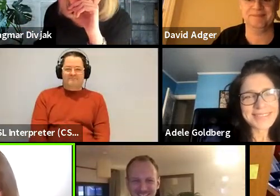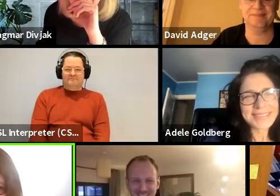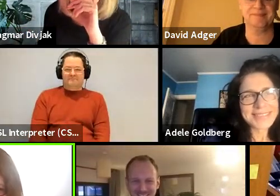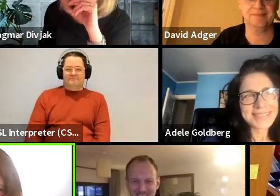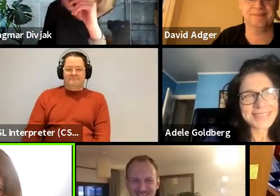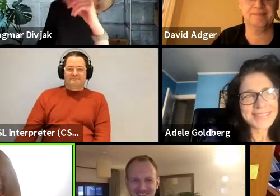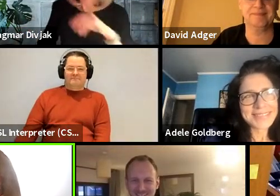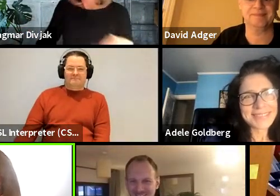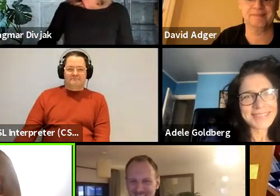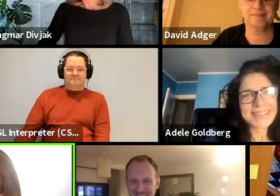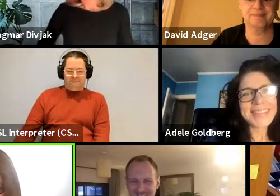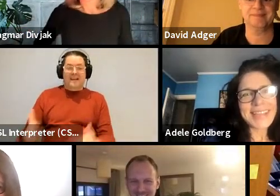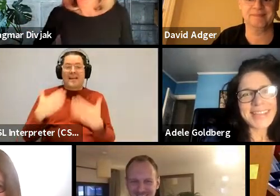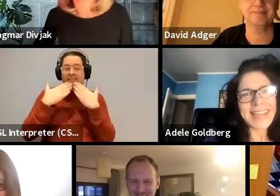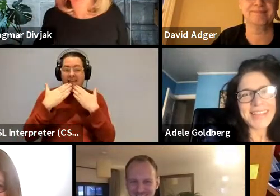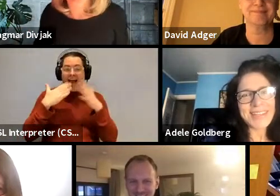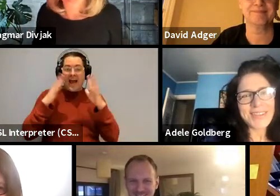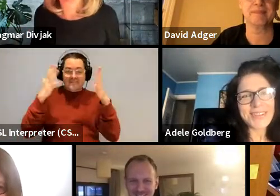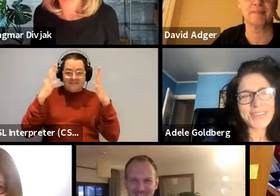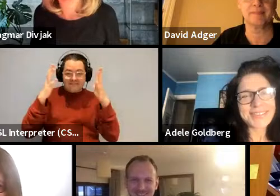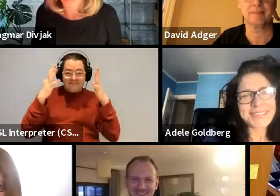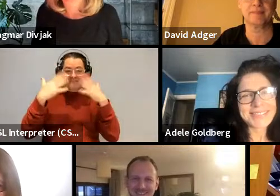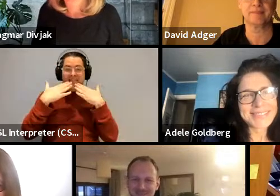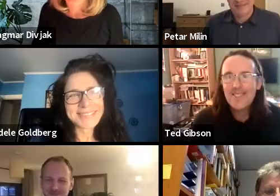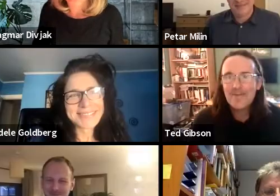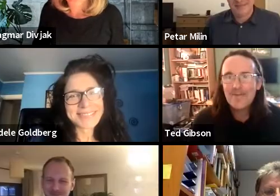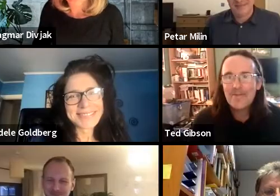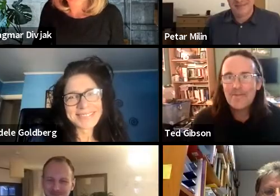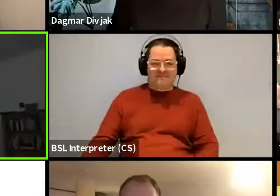dagma thanks dagma thanks jack